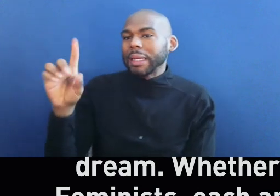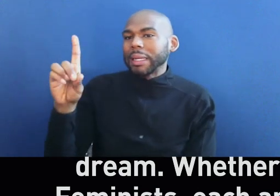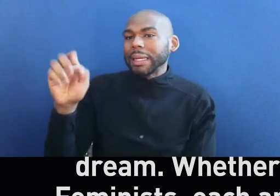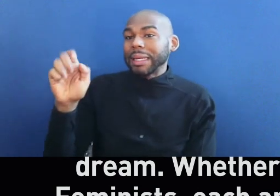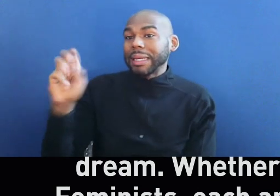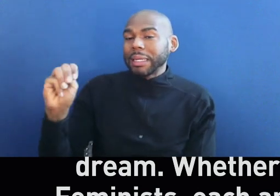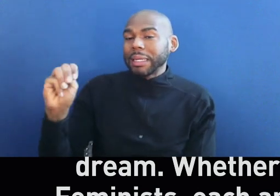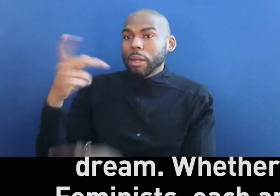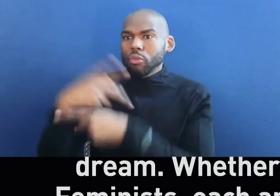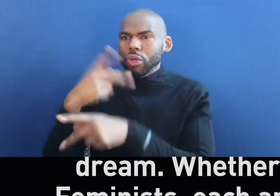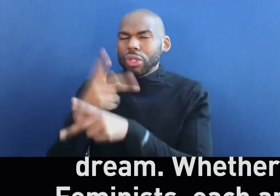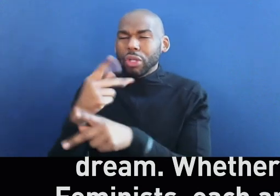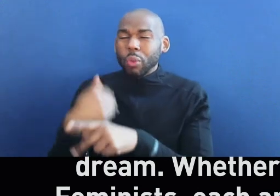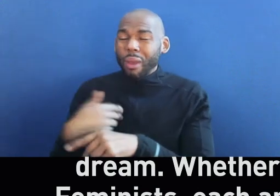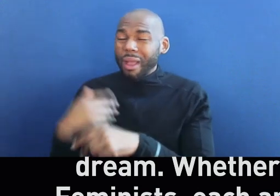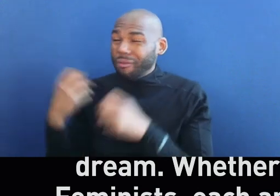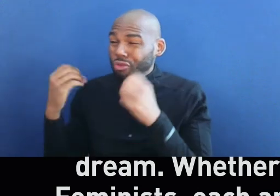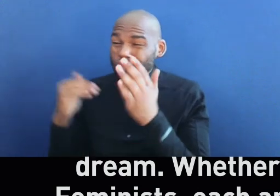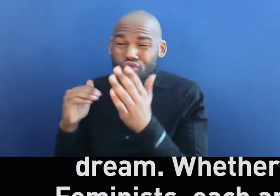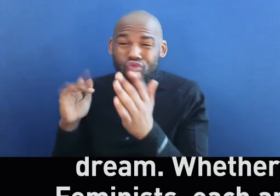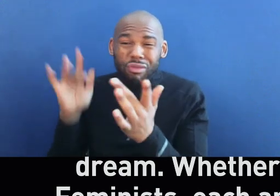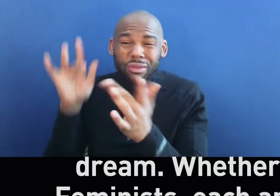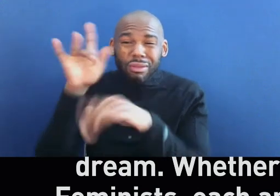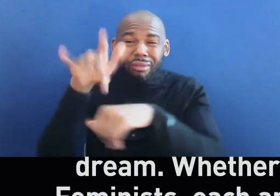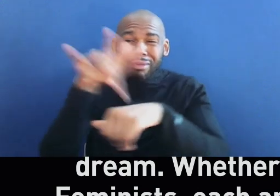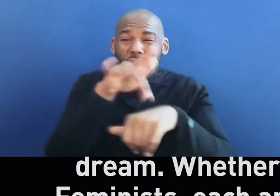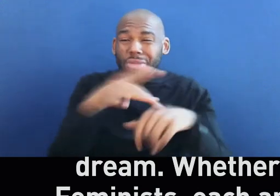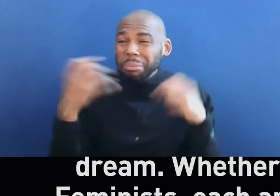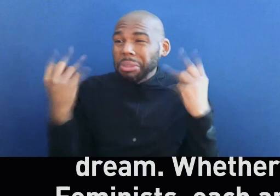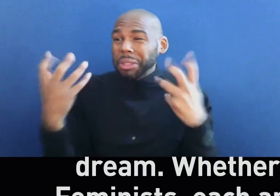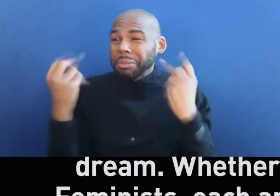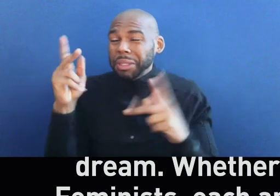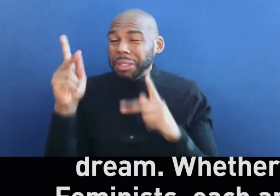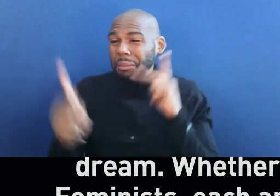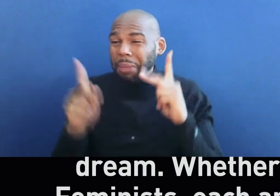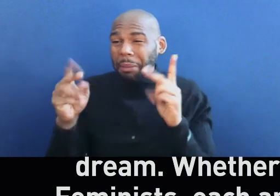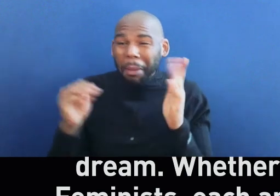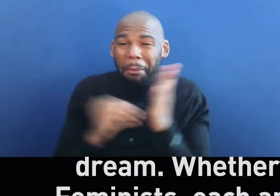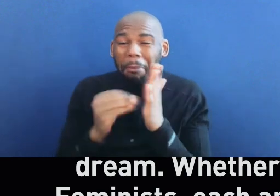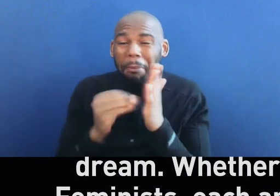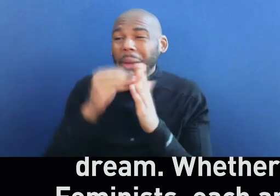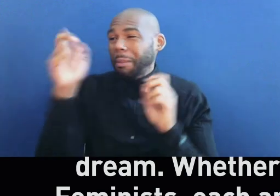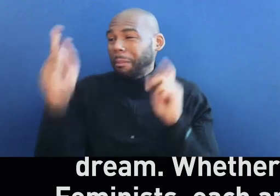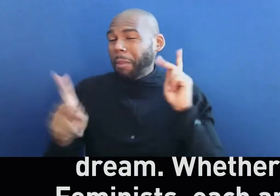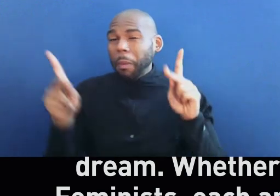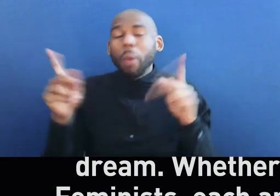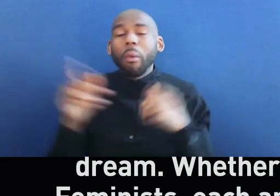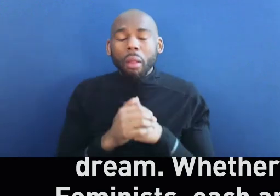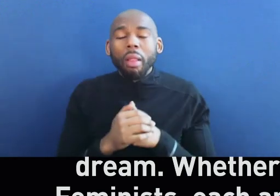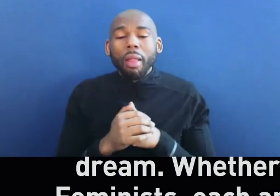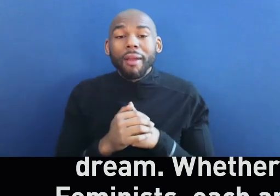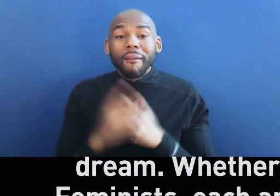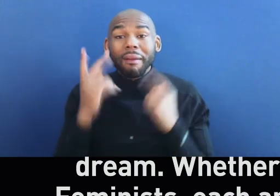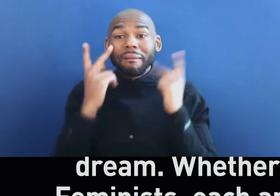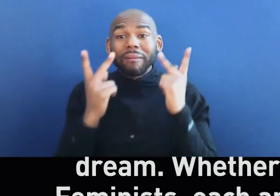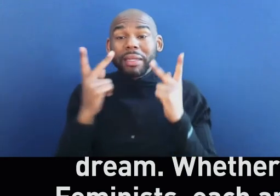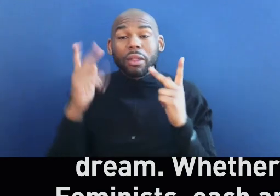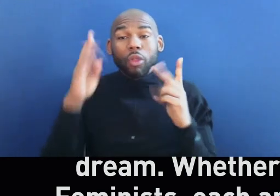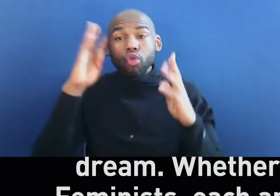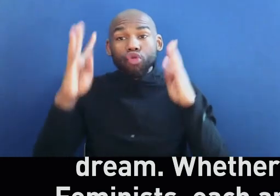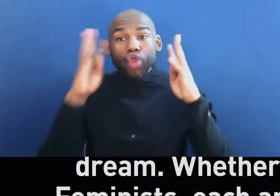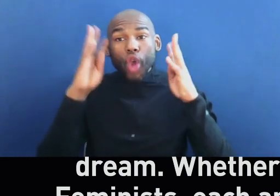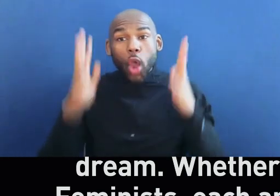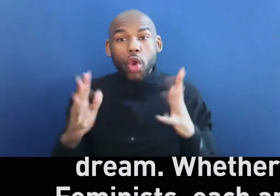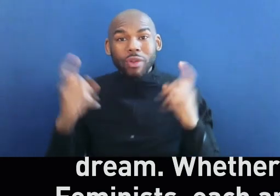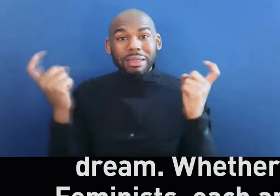90,326 people with 112,229 impressions. And visit the creators celebrated in this production and